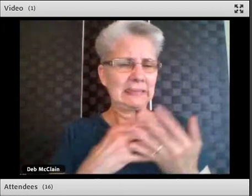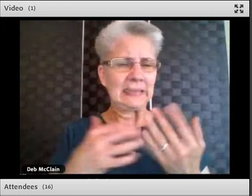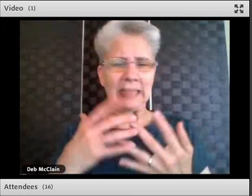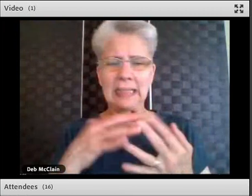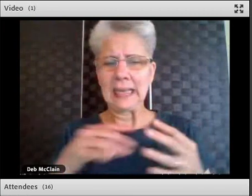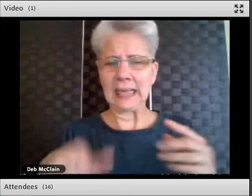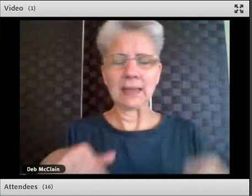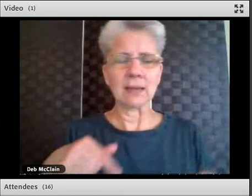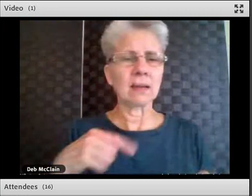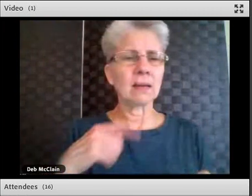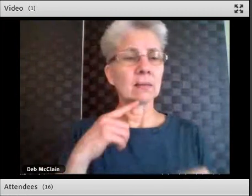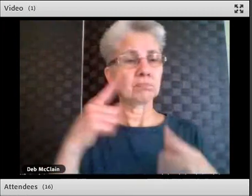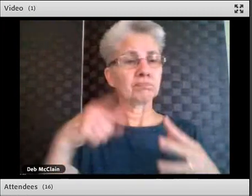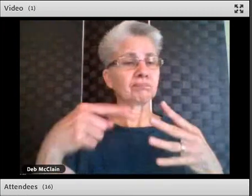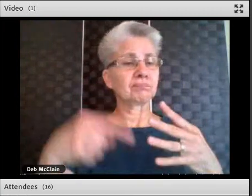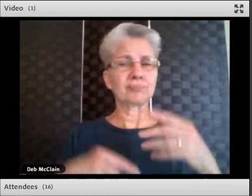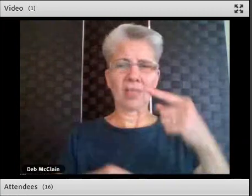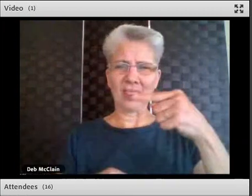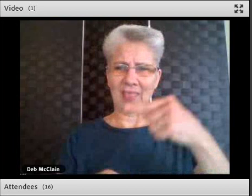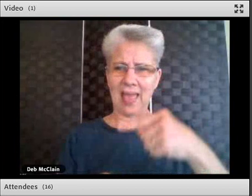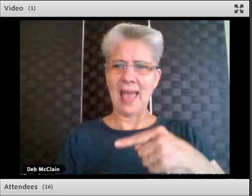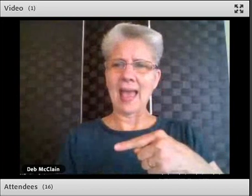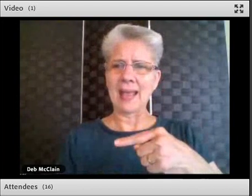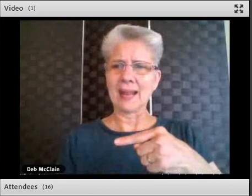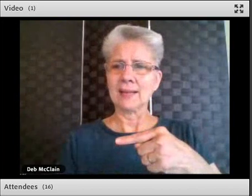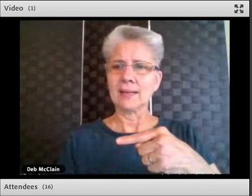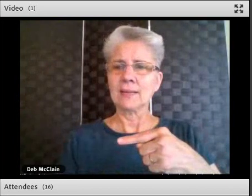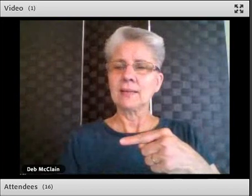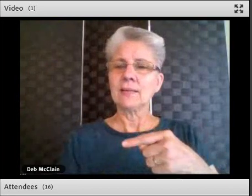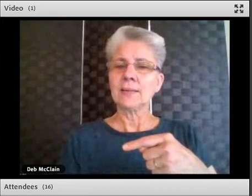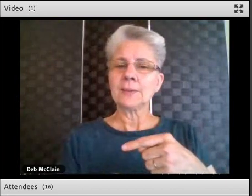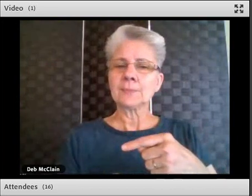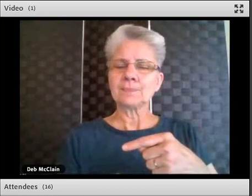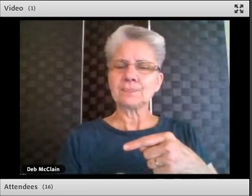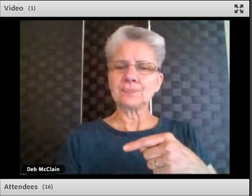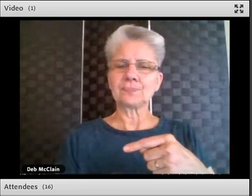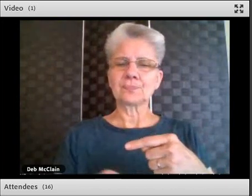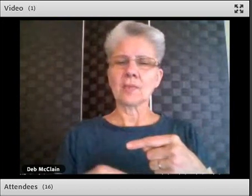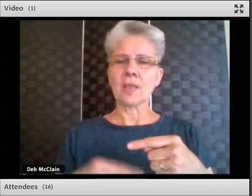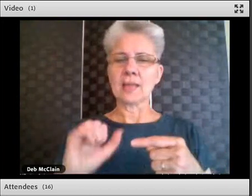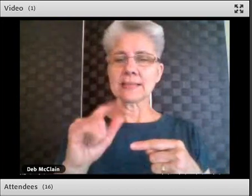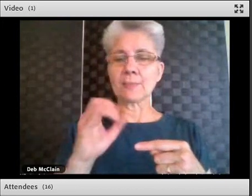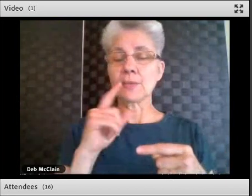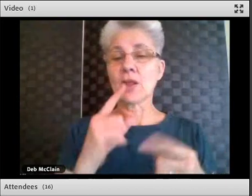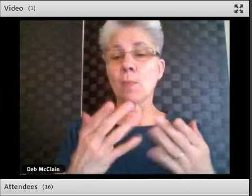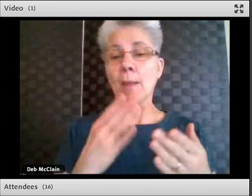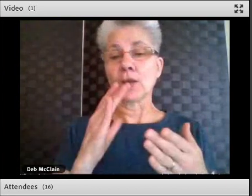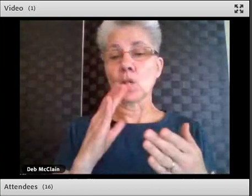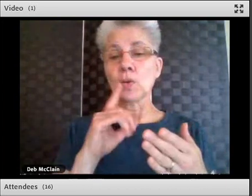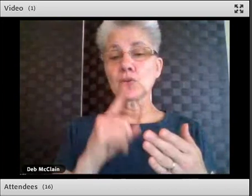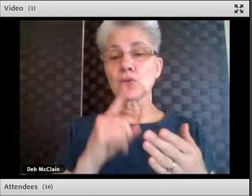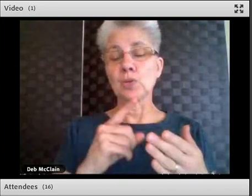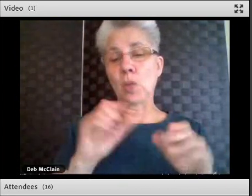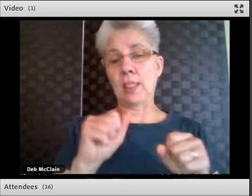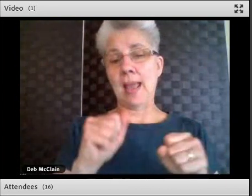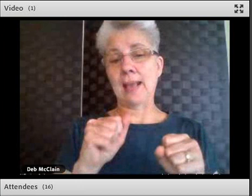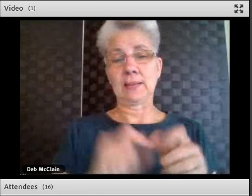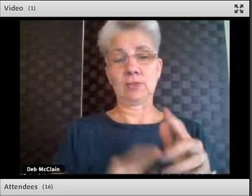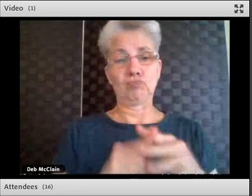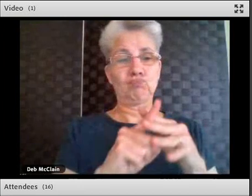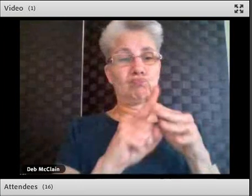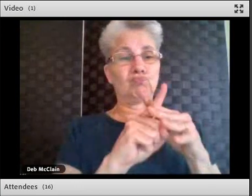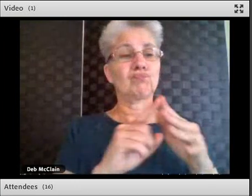and feet, etc., etc. And the symptoms that are probably going to likely manifest